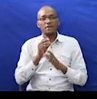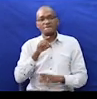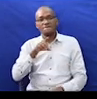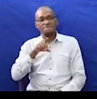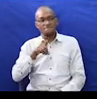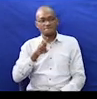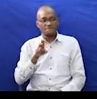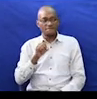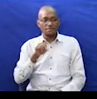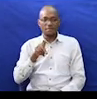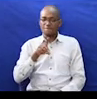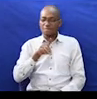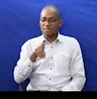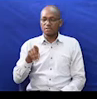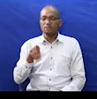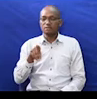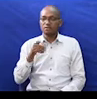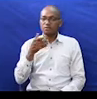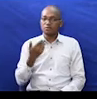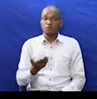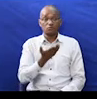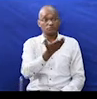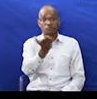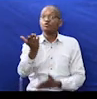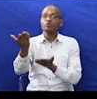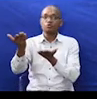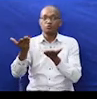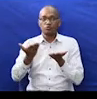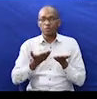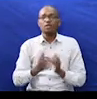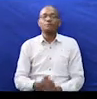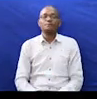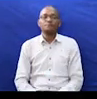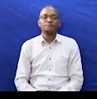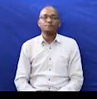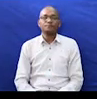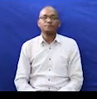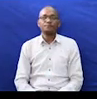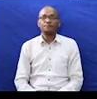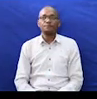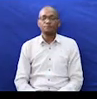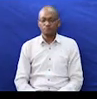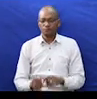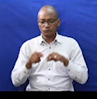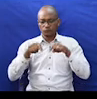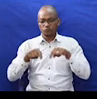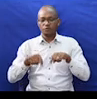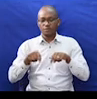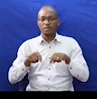useful for our daily life. So you are welcome. So today's concern is trigonometric